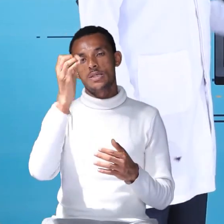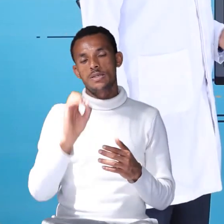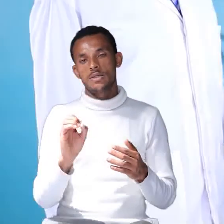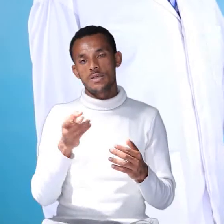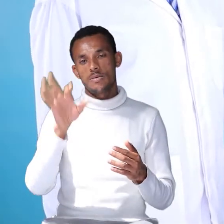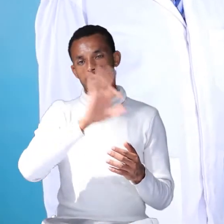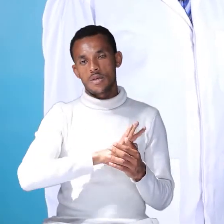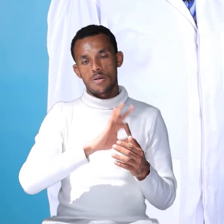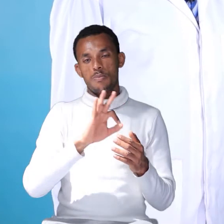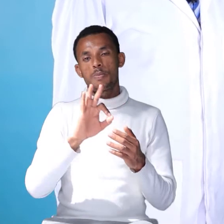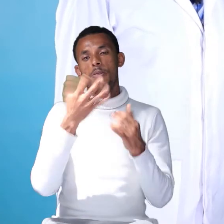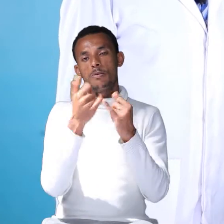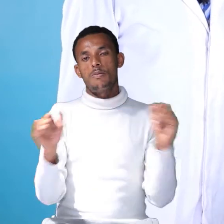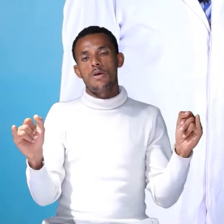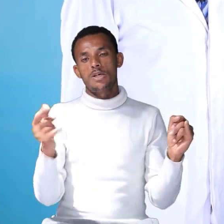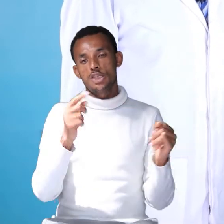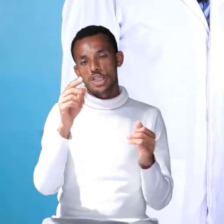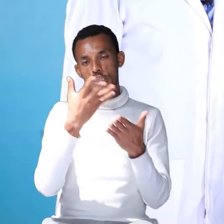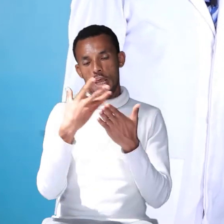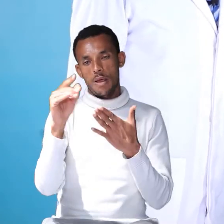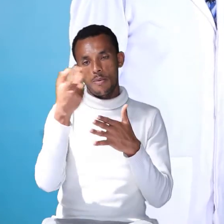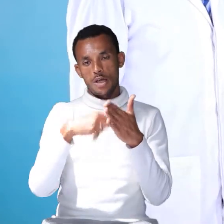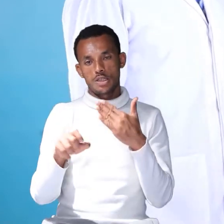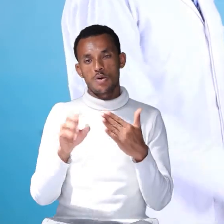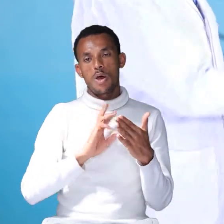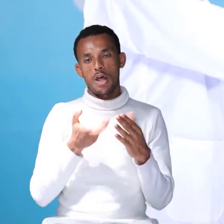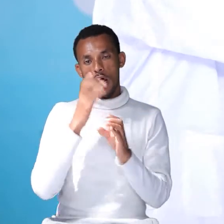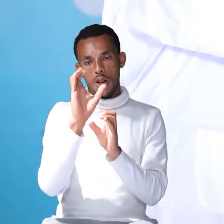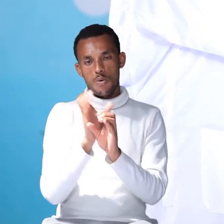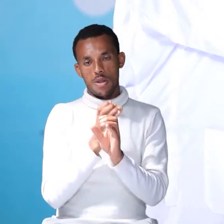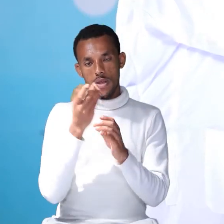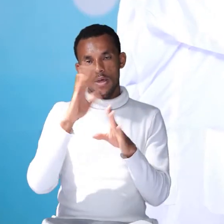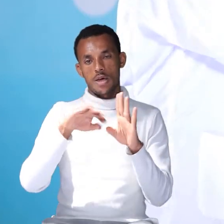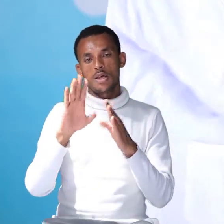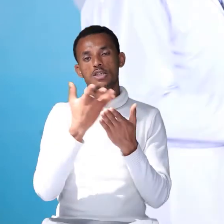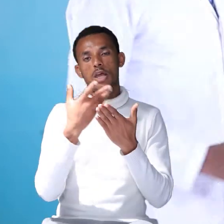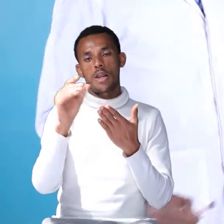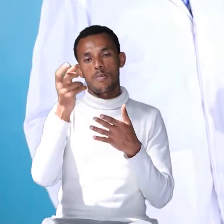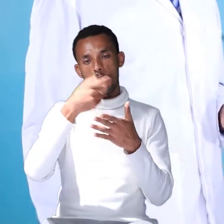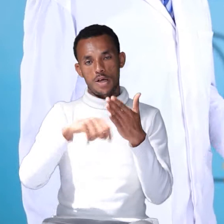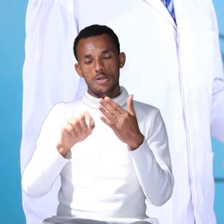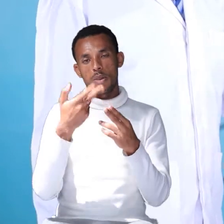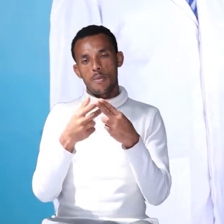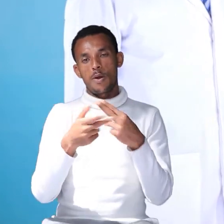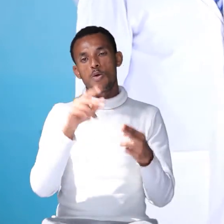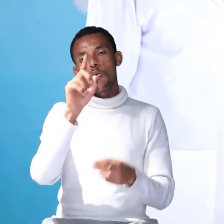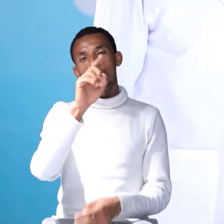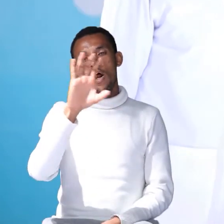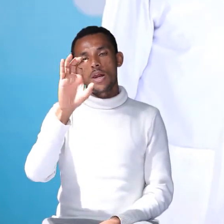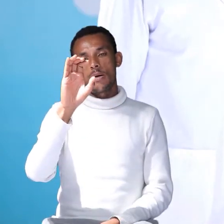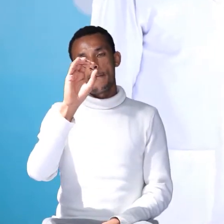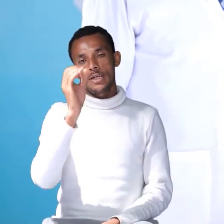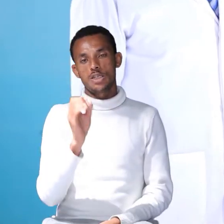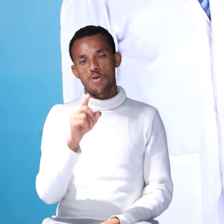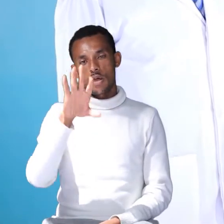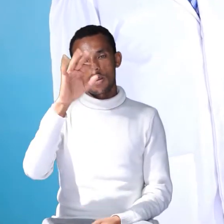markup percent 20 say. The markup, the profit divided by the selling price. We are asked to calculate it in terms of selling price.